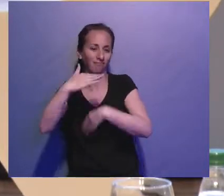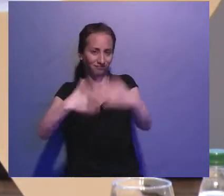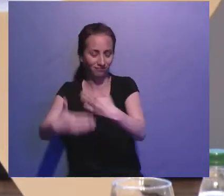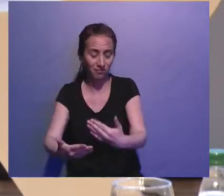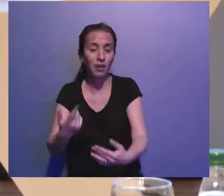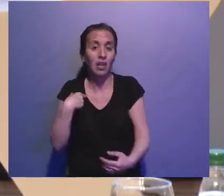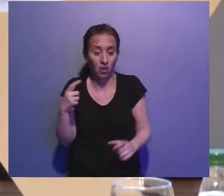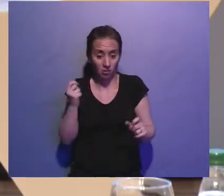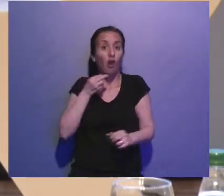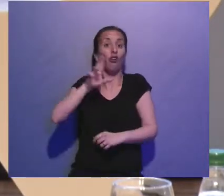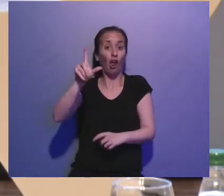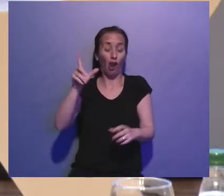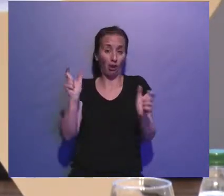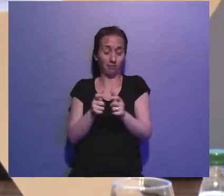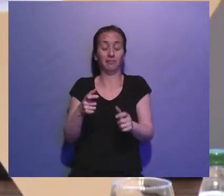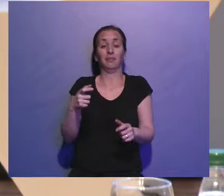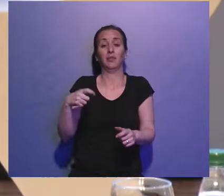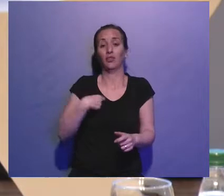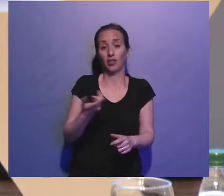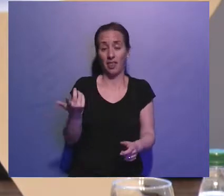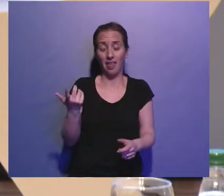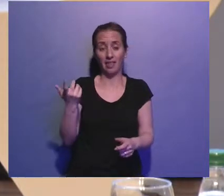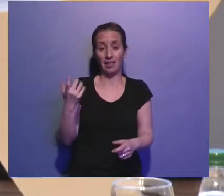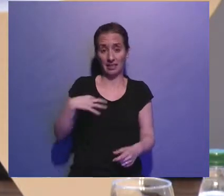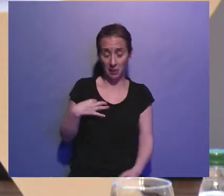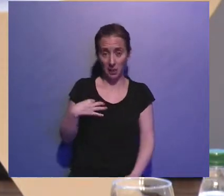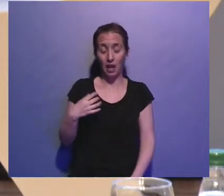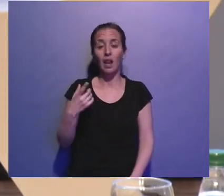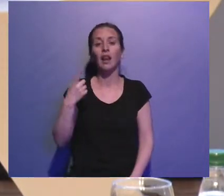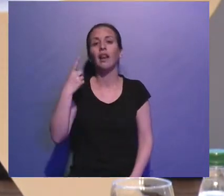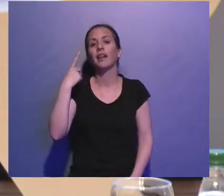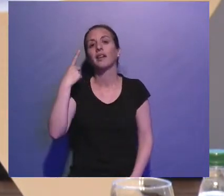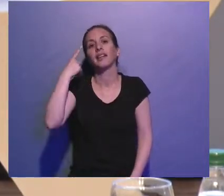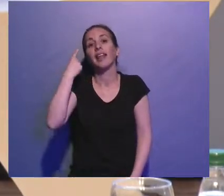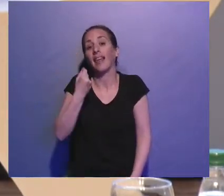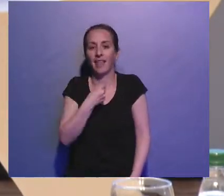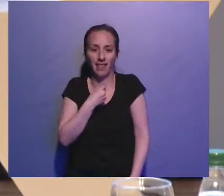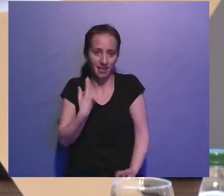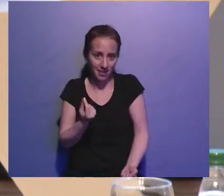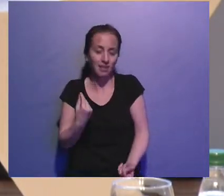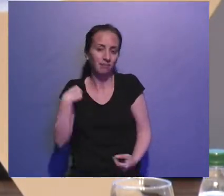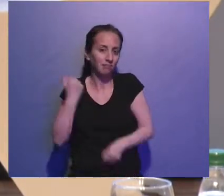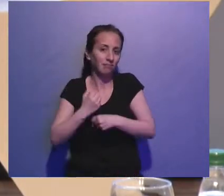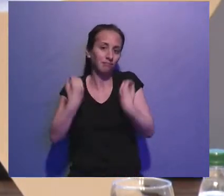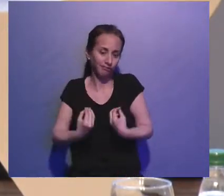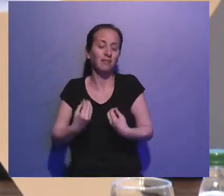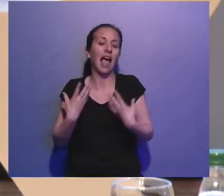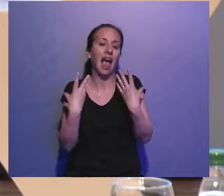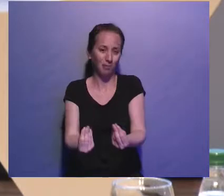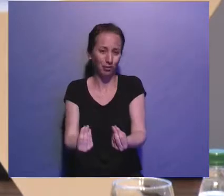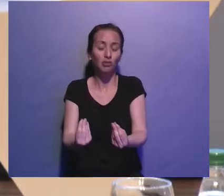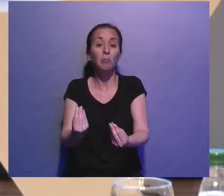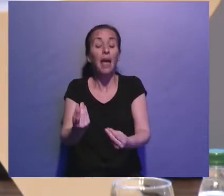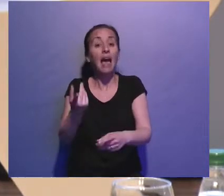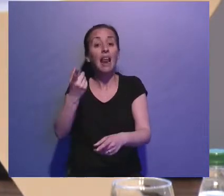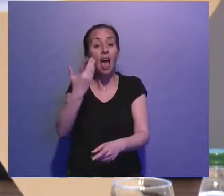that we're encouraged to support, is that we need to teach governments to radically value the voices of residents. And